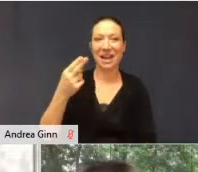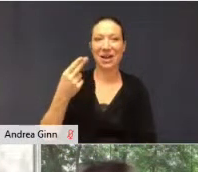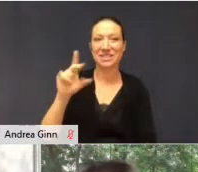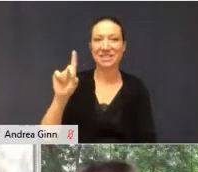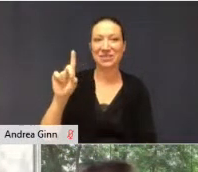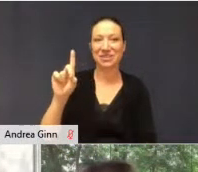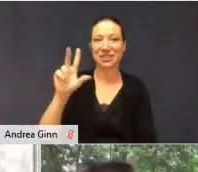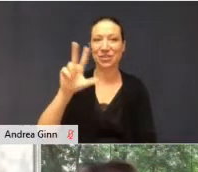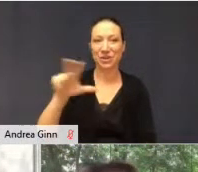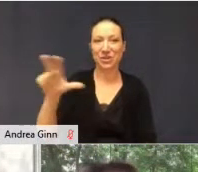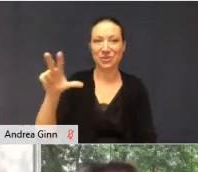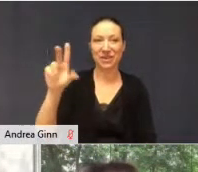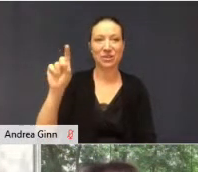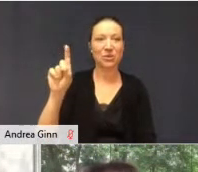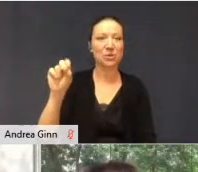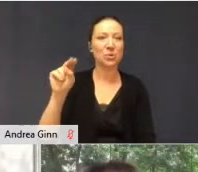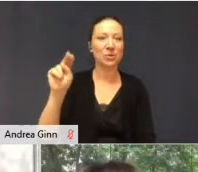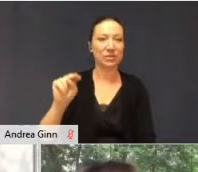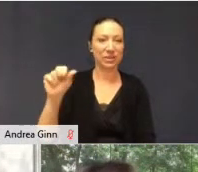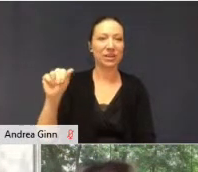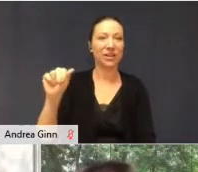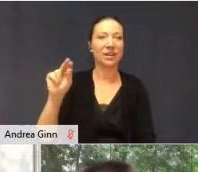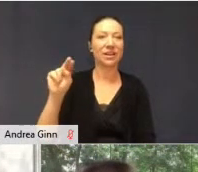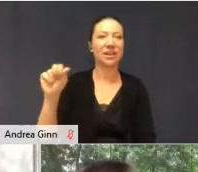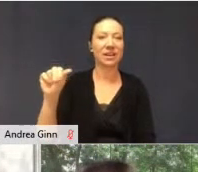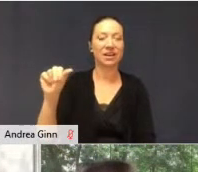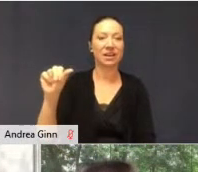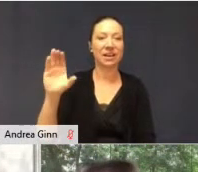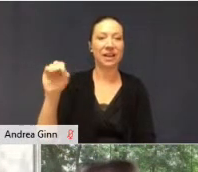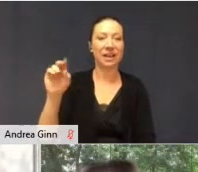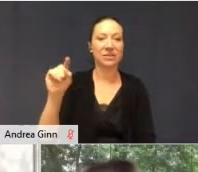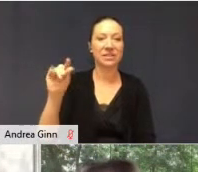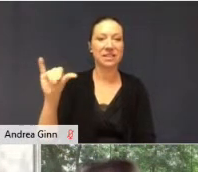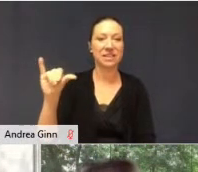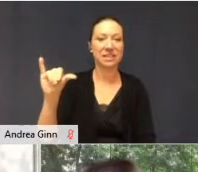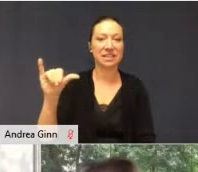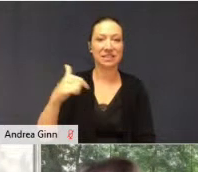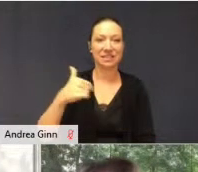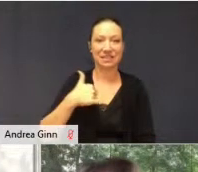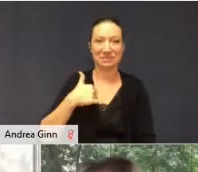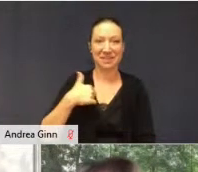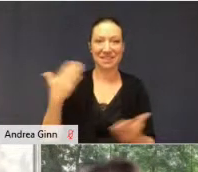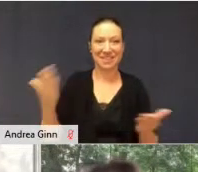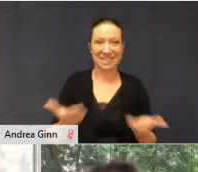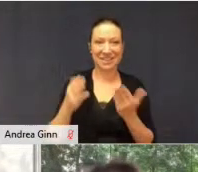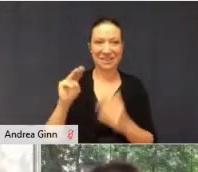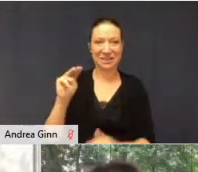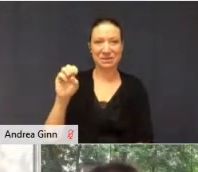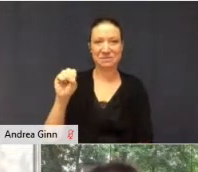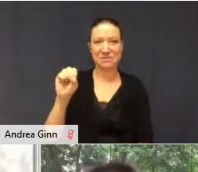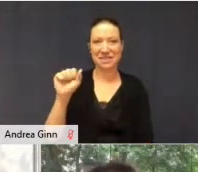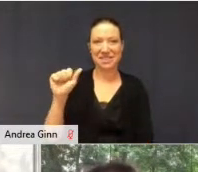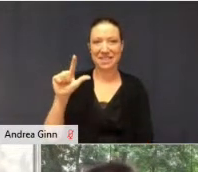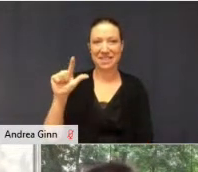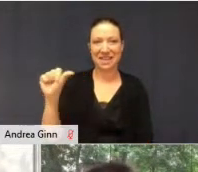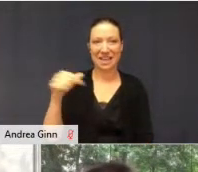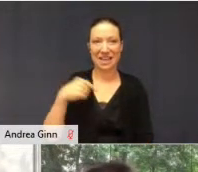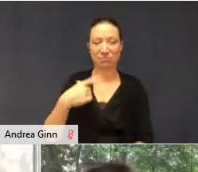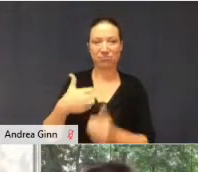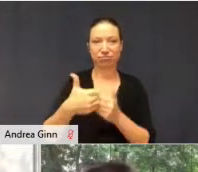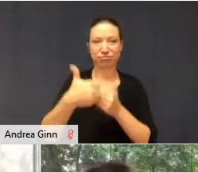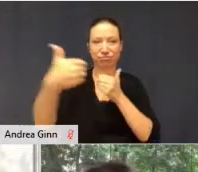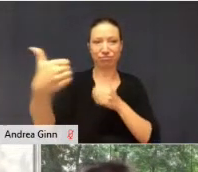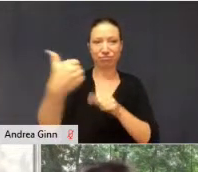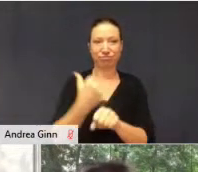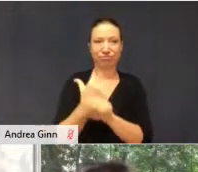County. I am in Mesilla and virtually participating here where my family's been for generations, but the district includes also